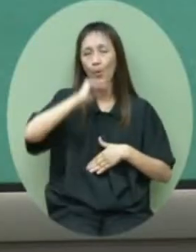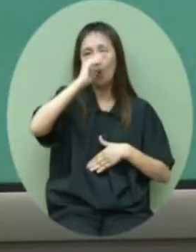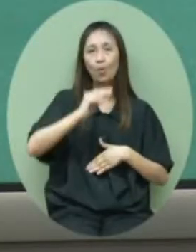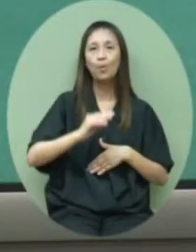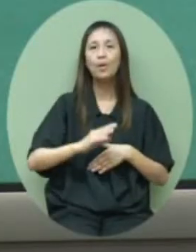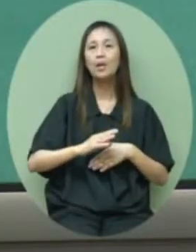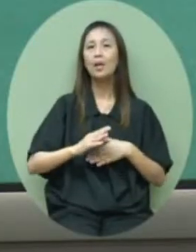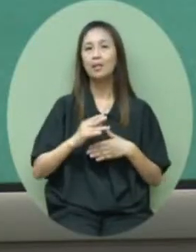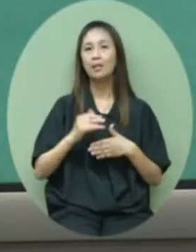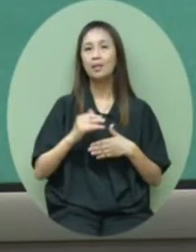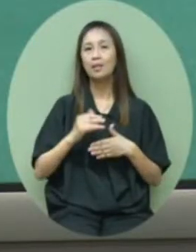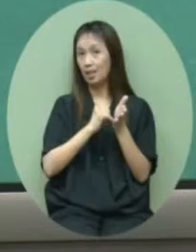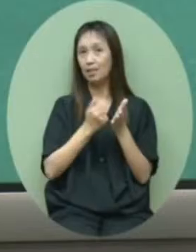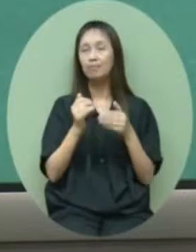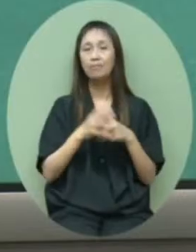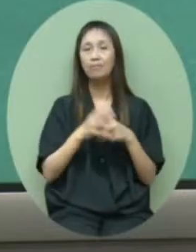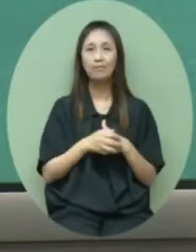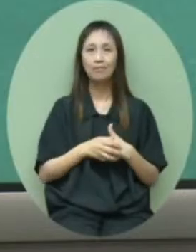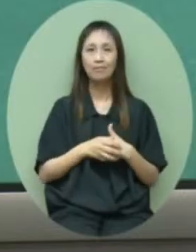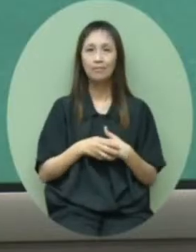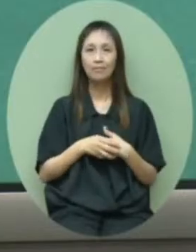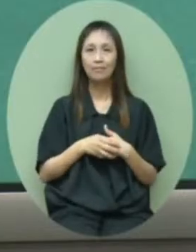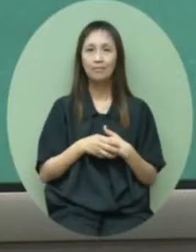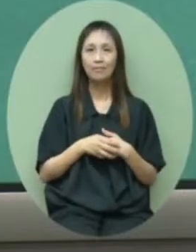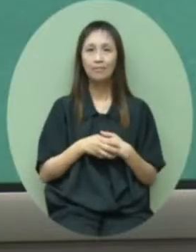mechanism for the government to support